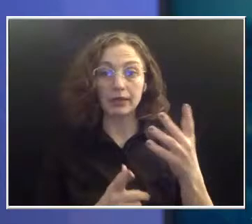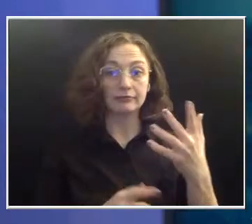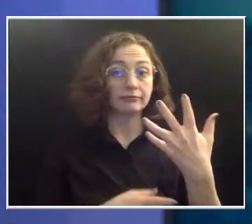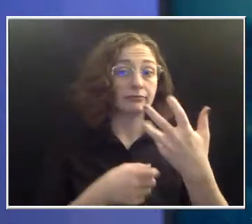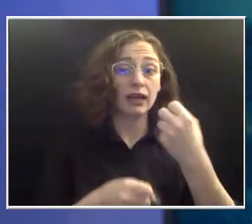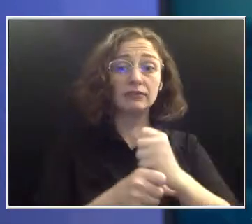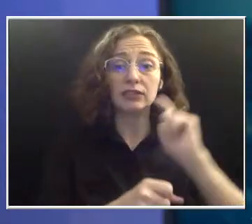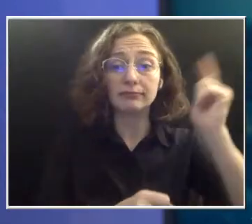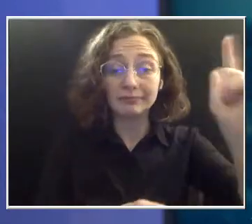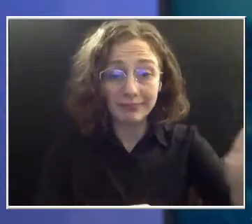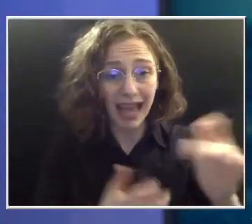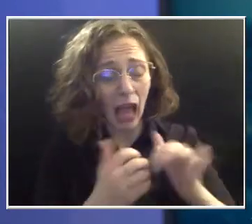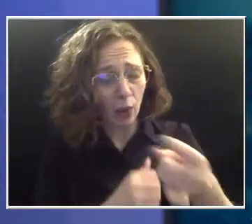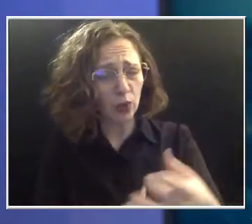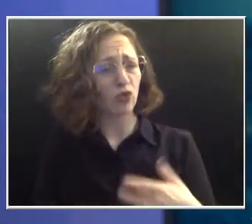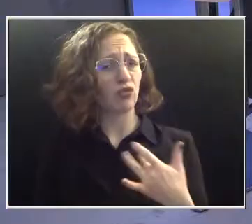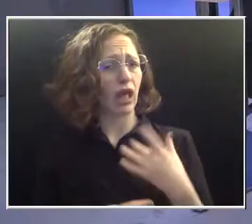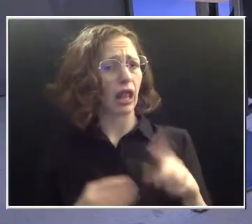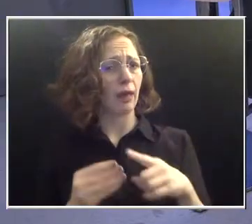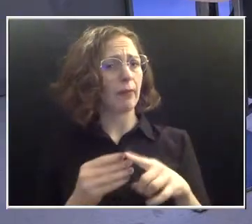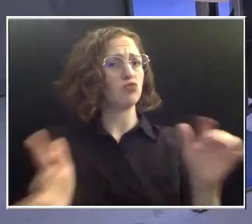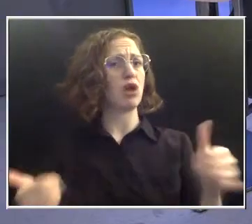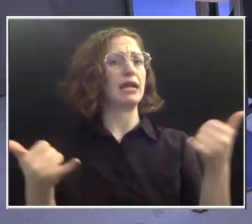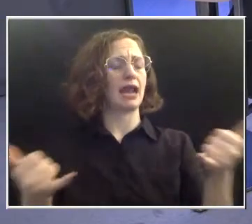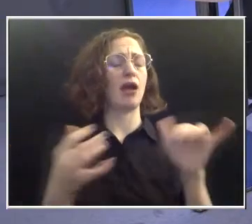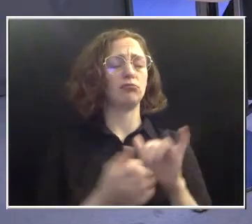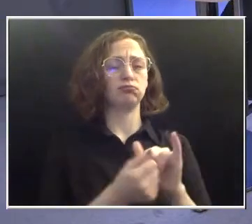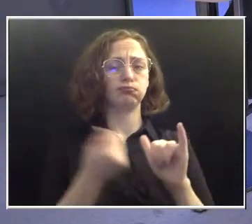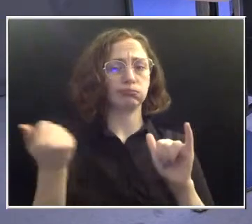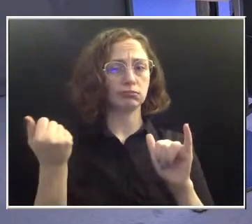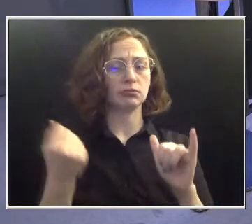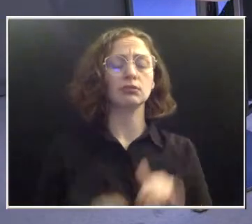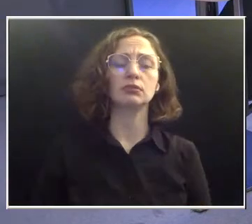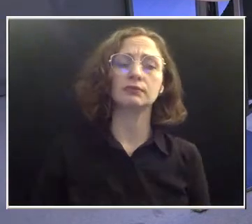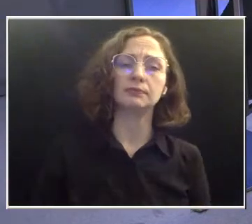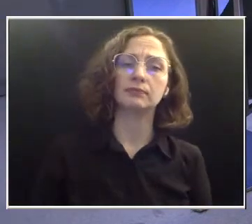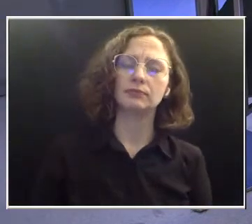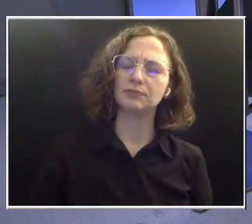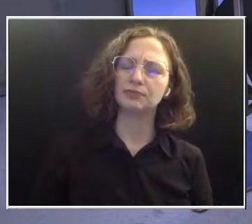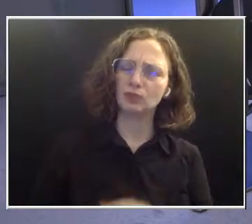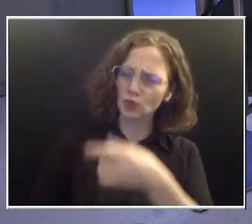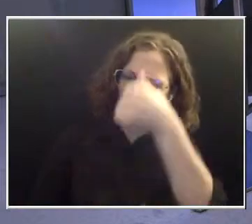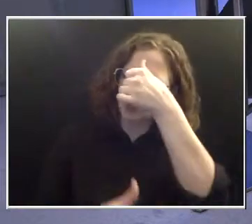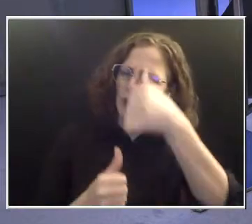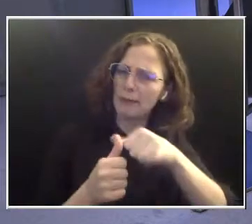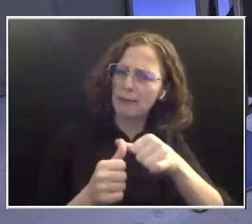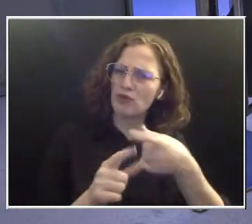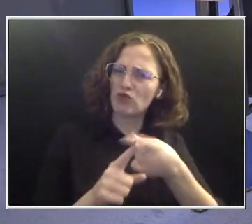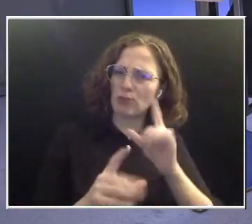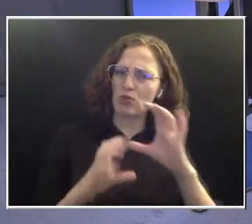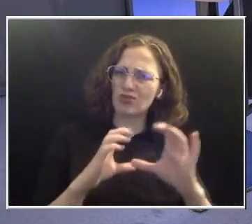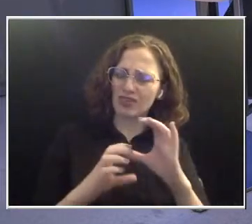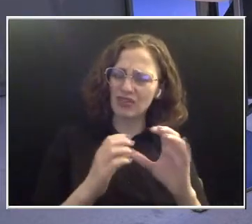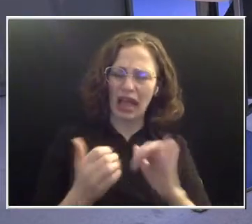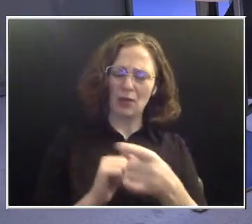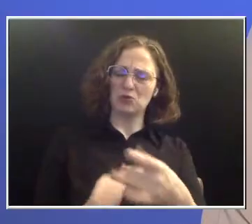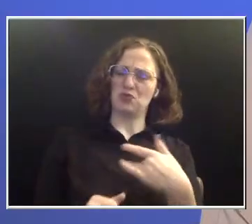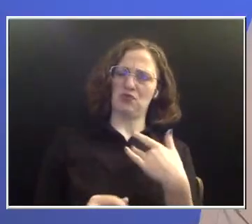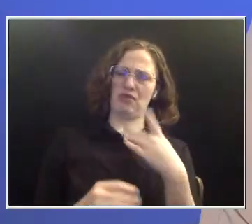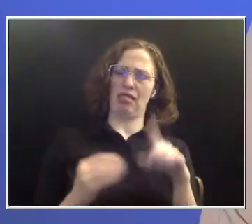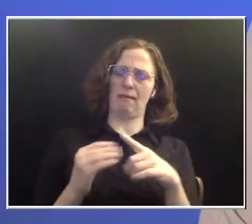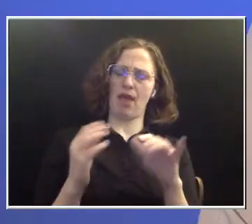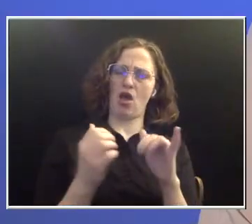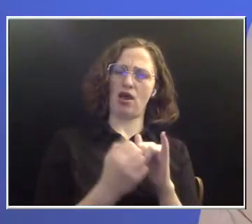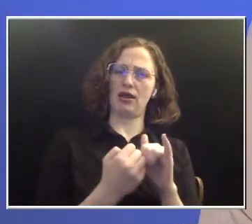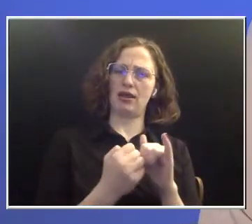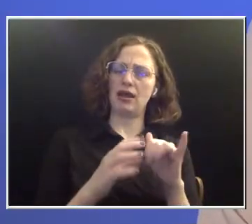those conversations in the upfront. What do you remember from those conversations, and what was it like to hear that you're going to have this hysterectomy? Yeah, so honestly, that